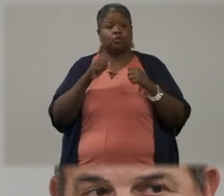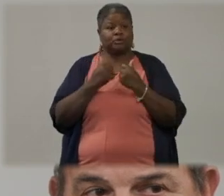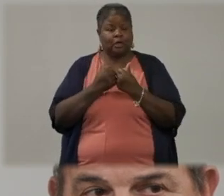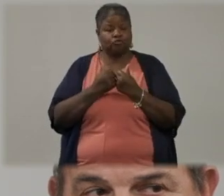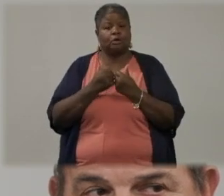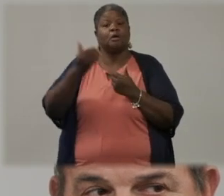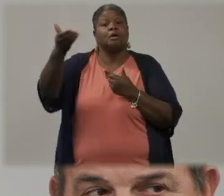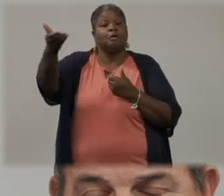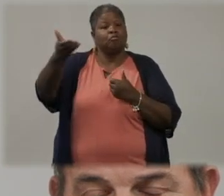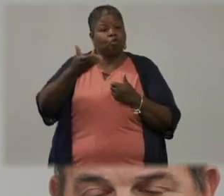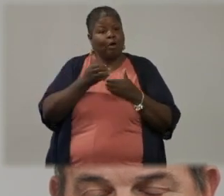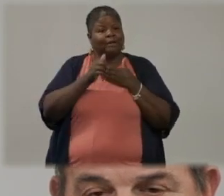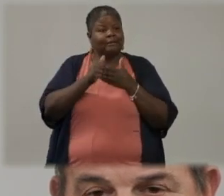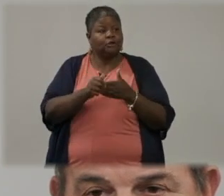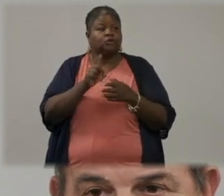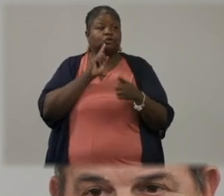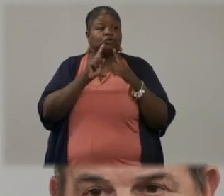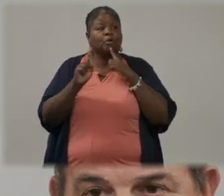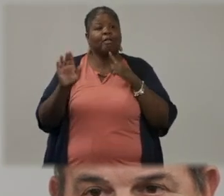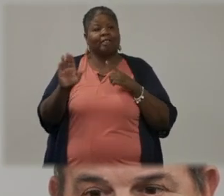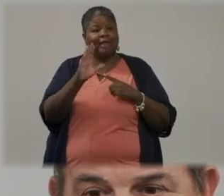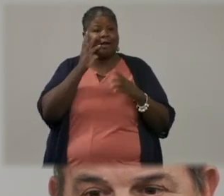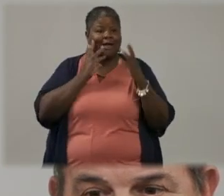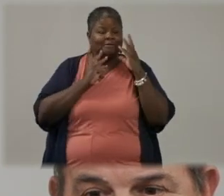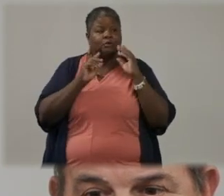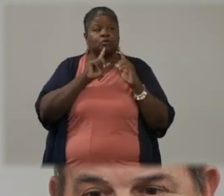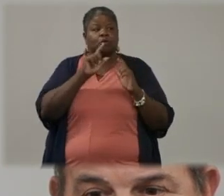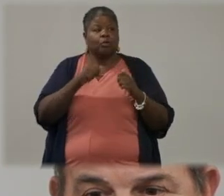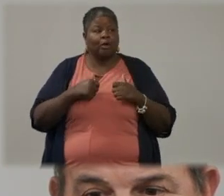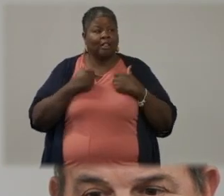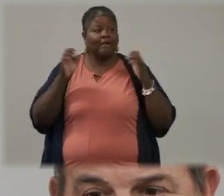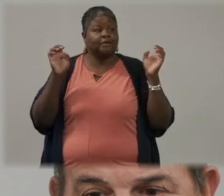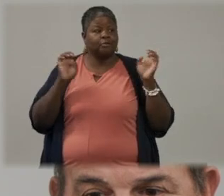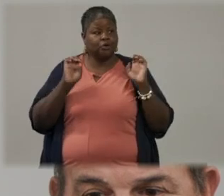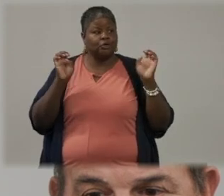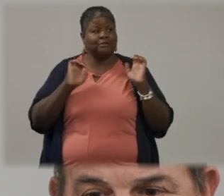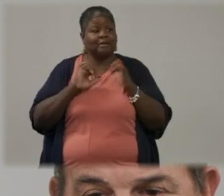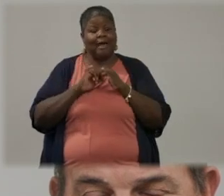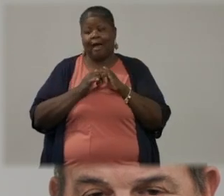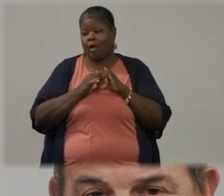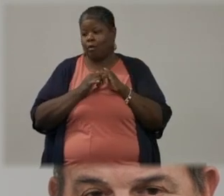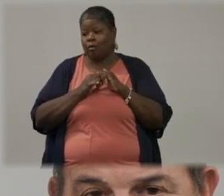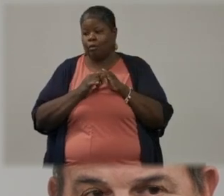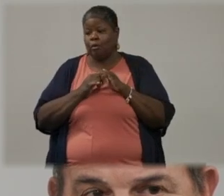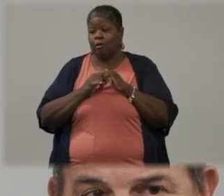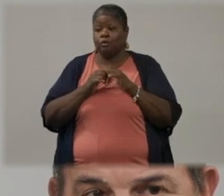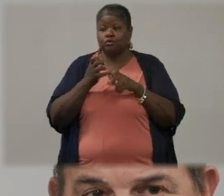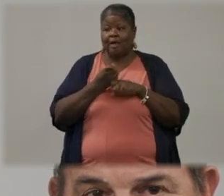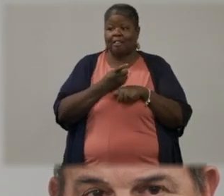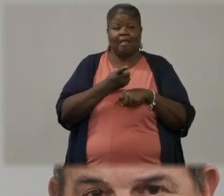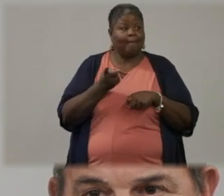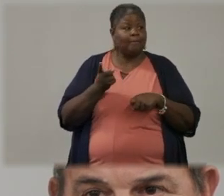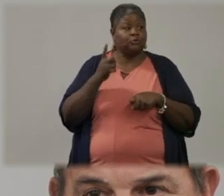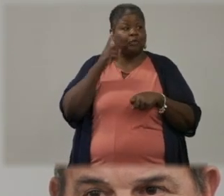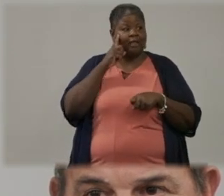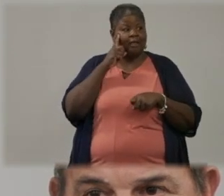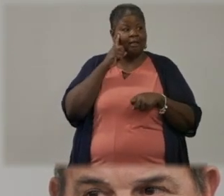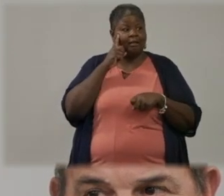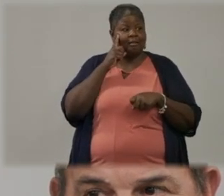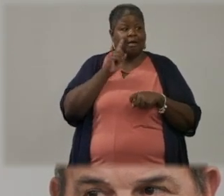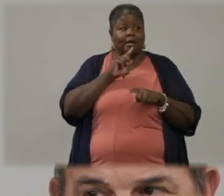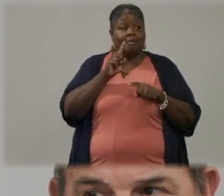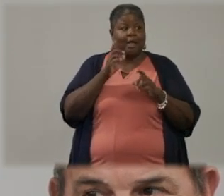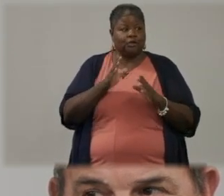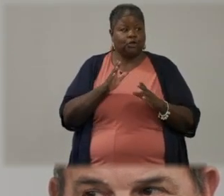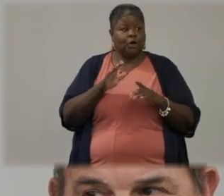and brought in leaders to talk about their experience with real life emergencies and how to get them to think like an incident commander and